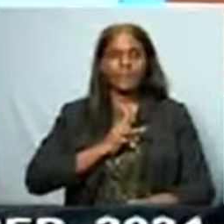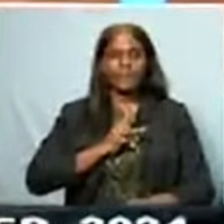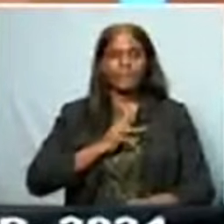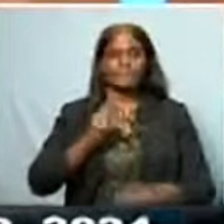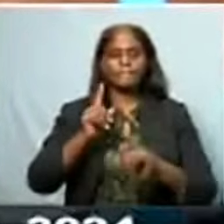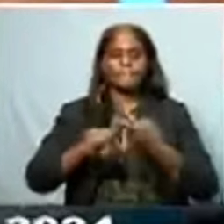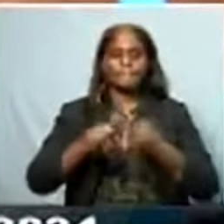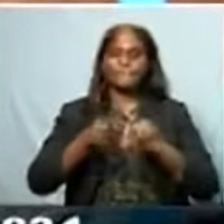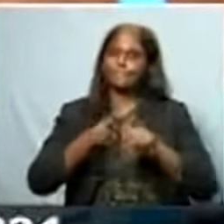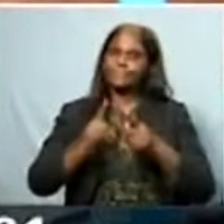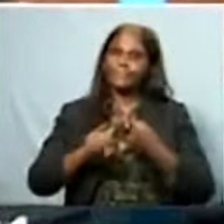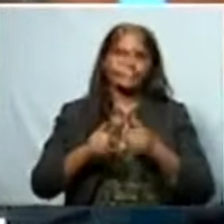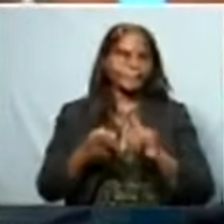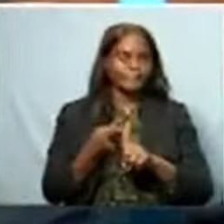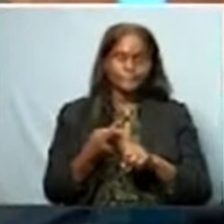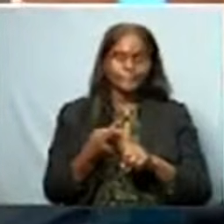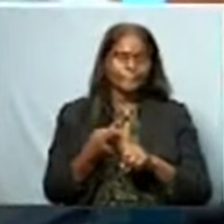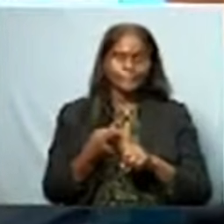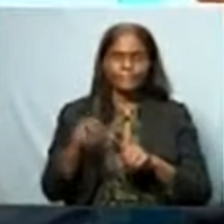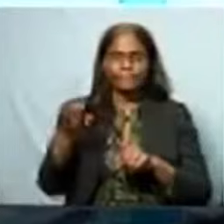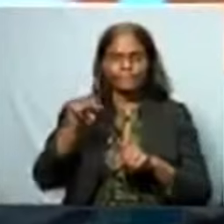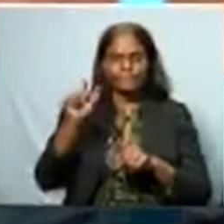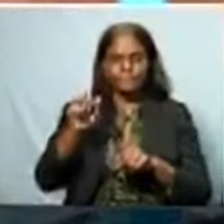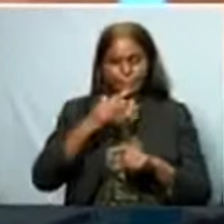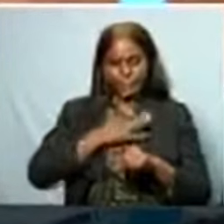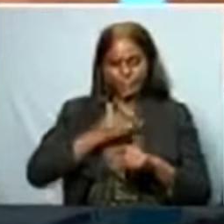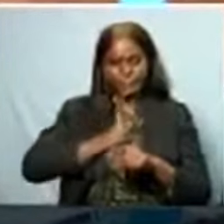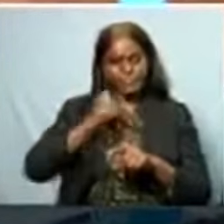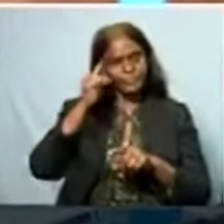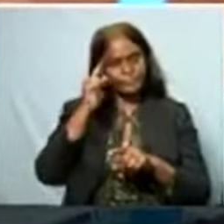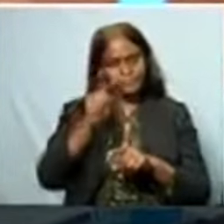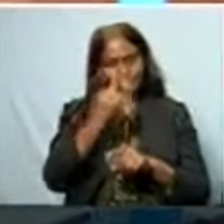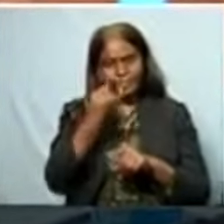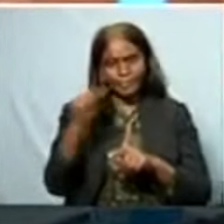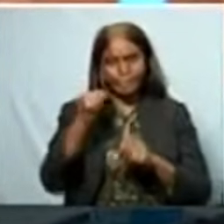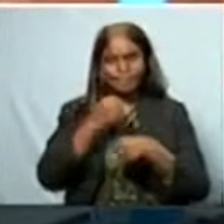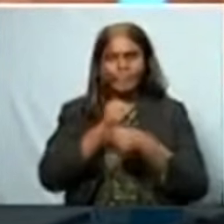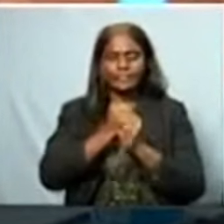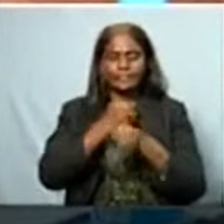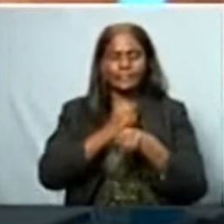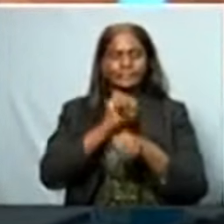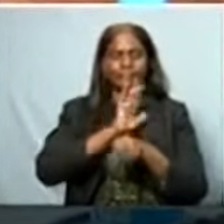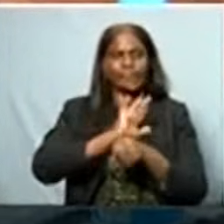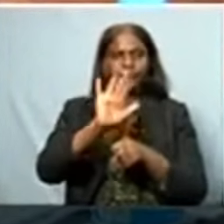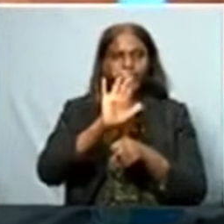Honorable colleagues, PS, I think the issues which you need to make your